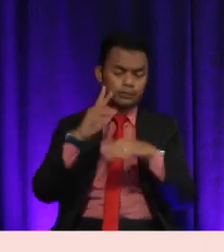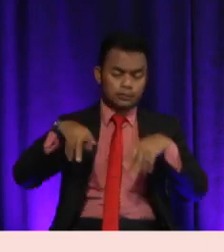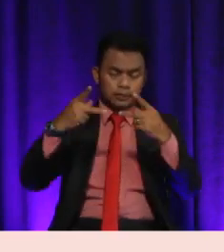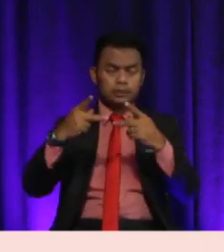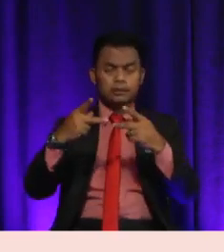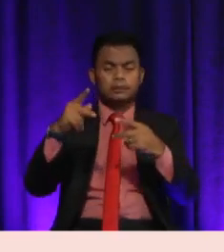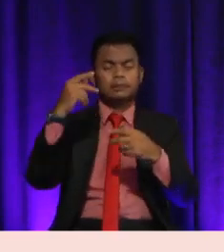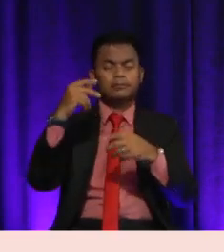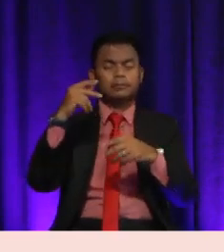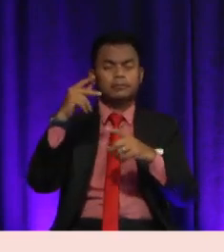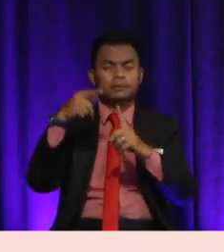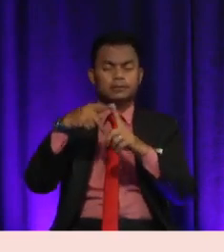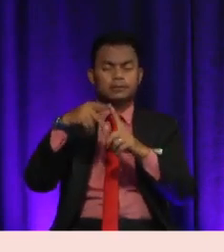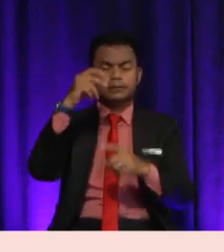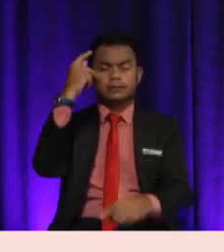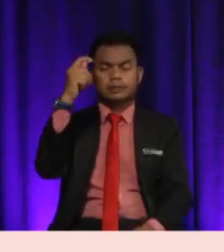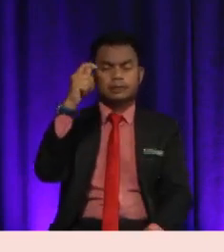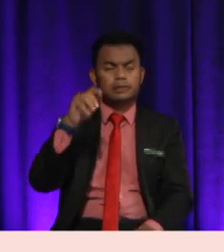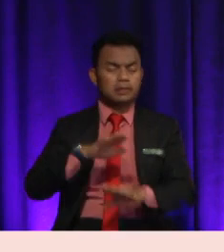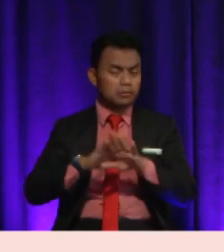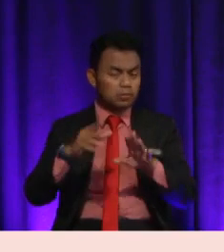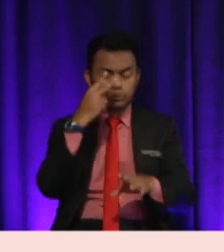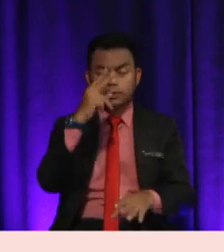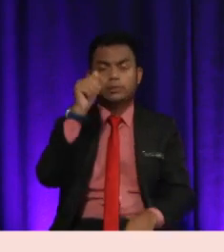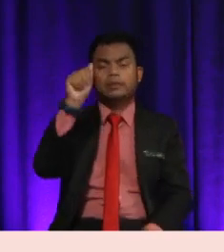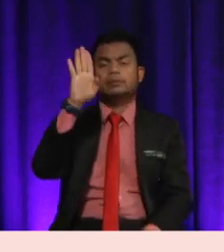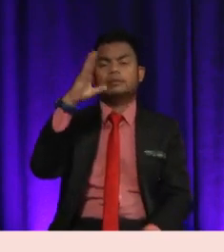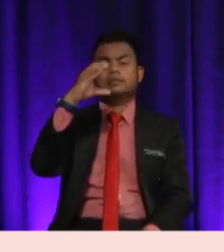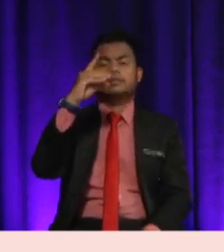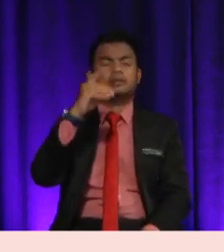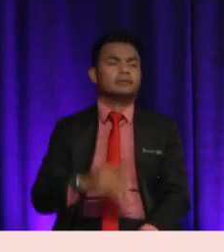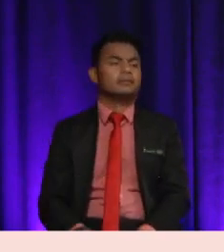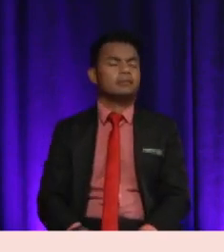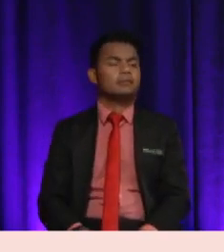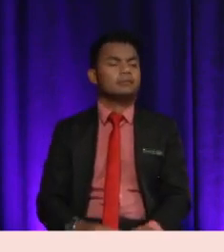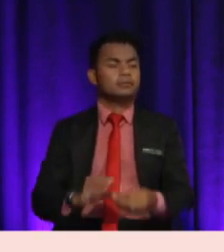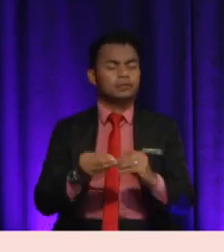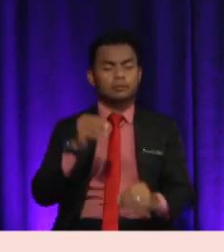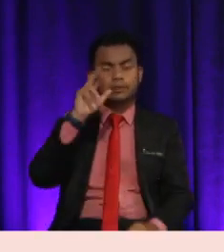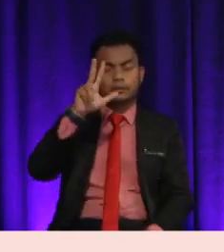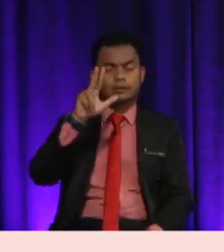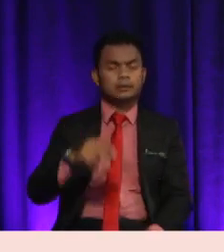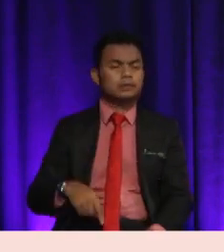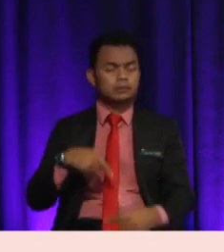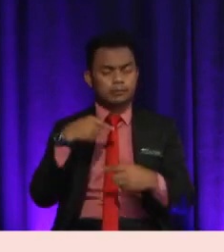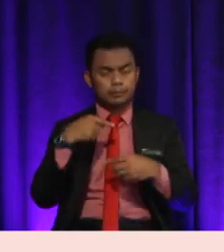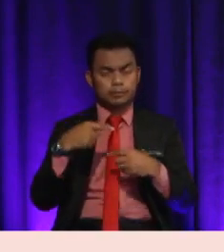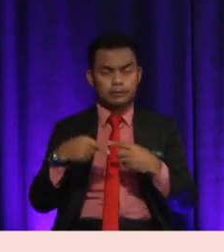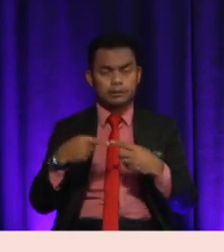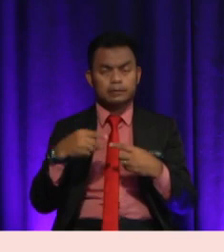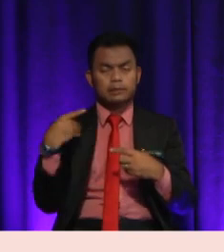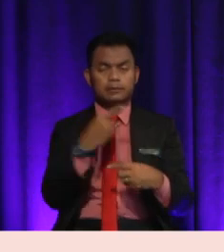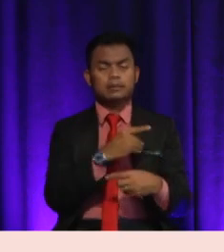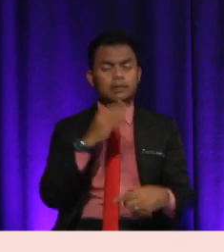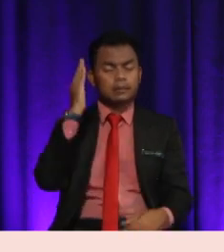Do not look at A, B, C, D yet. Okay? Okay. So number 3, when you have the answer, compare it to the other options. So we